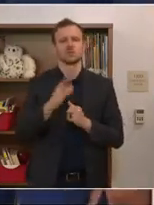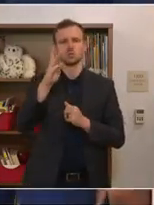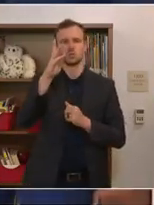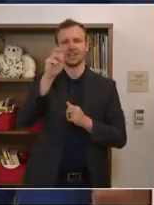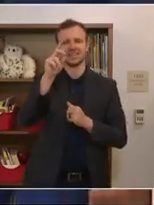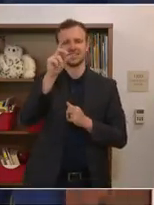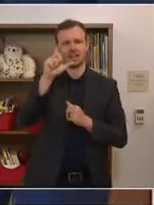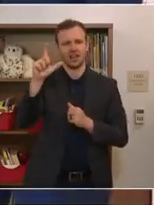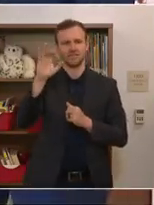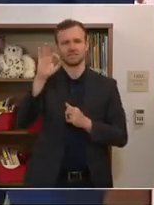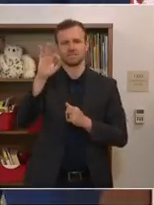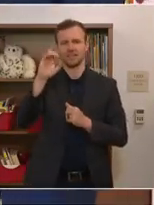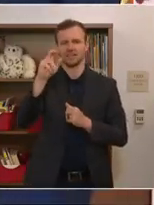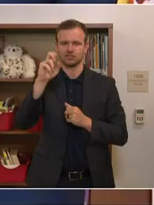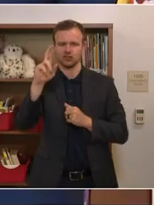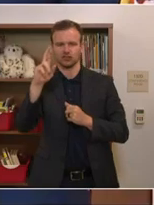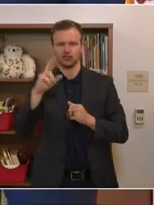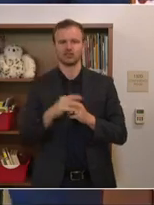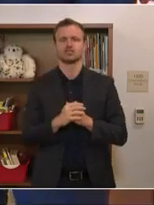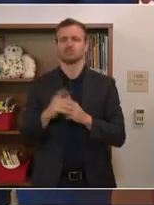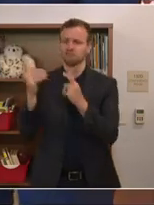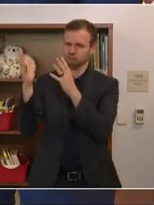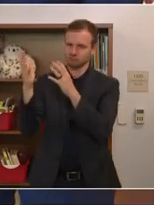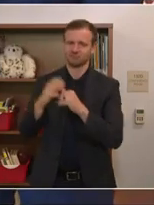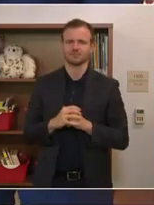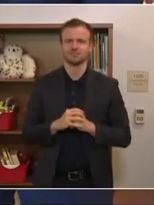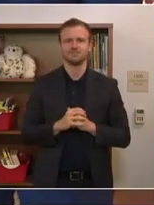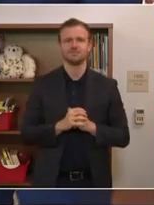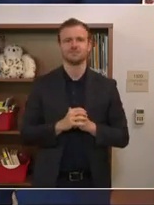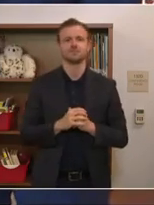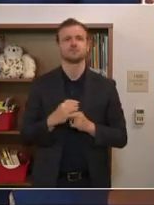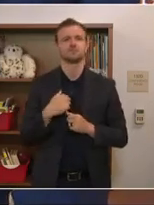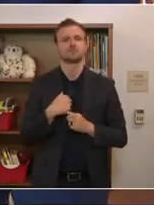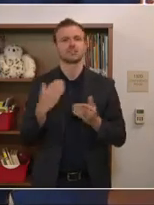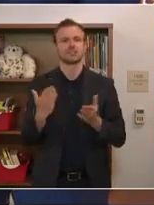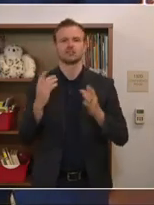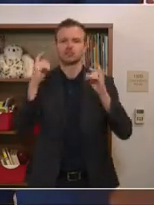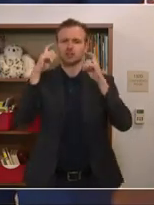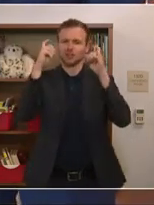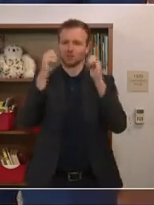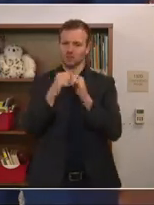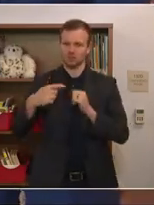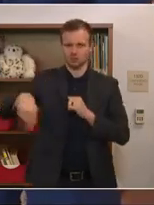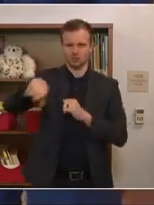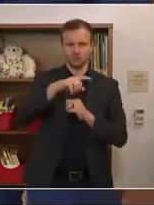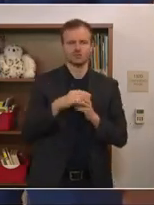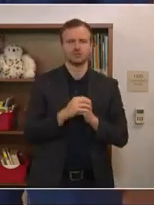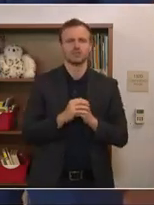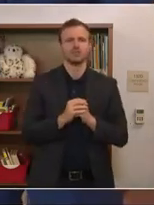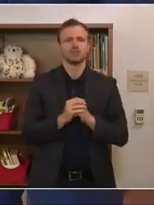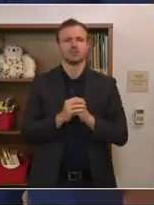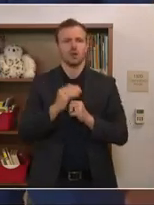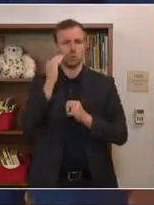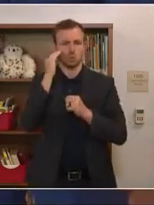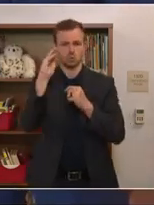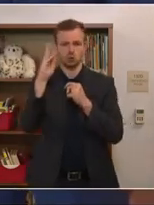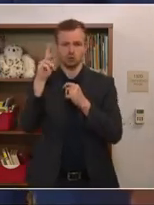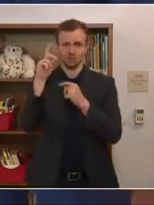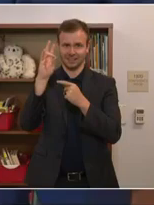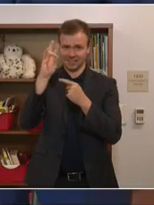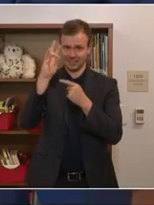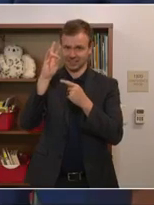And I just really wanted to be here to help you celebrate. We know that the Ward 7 community has been